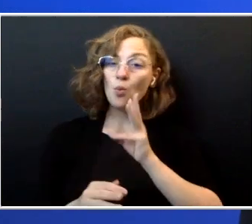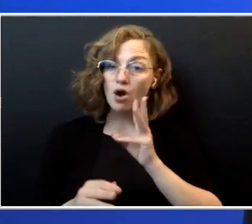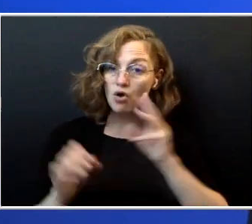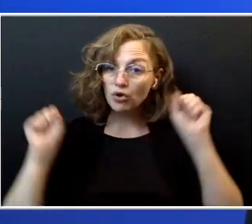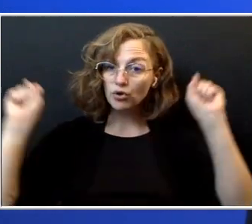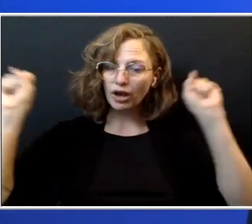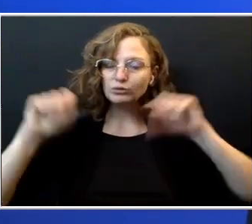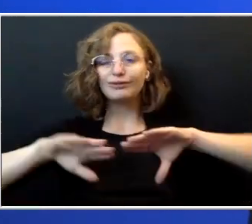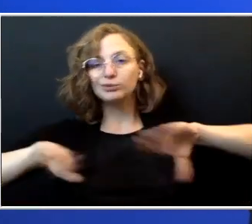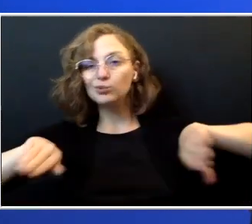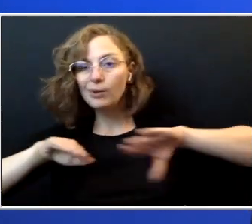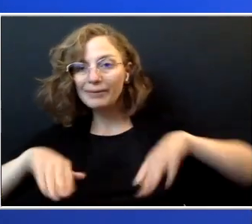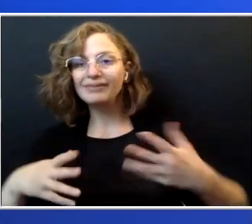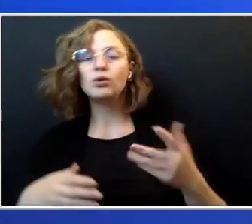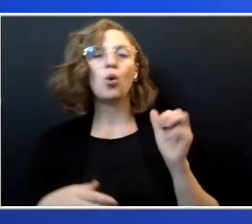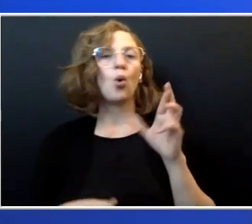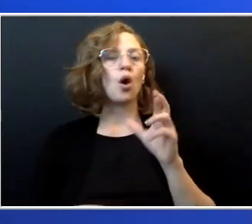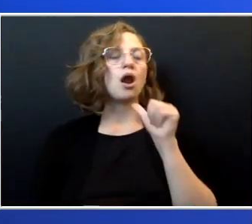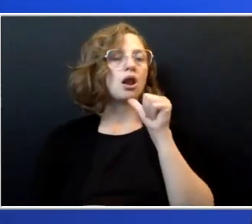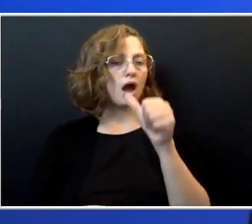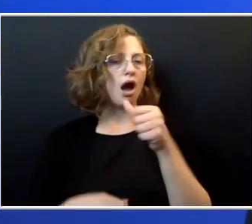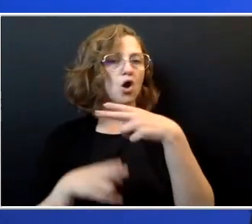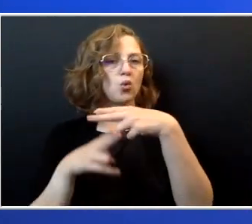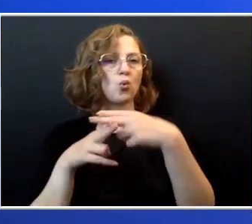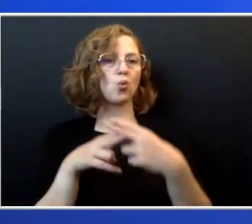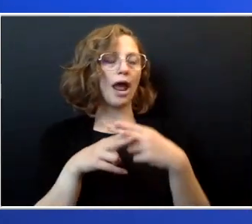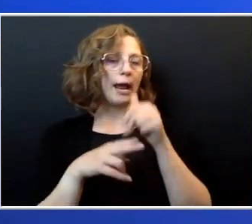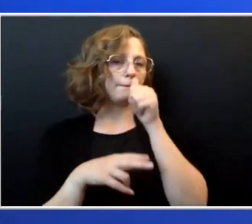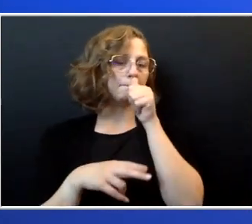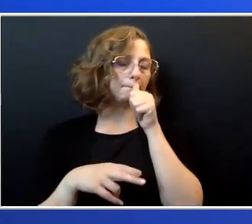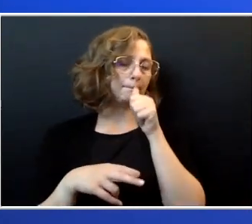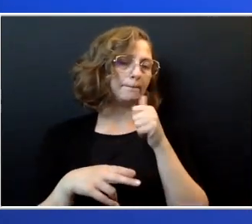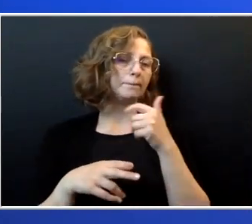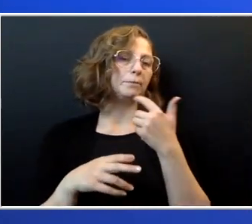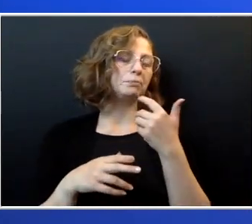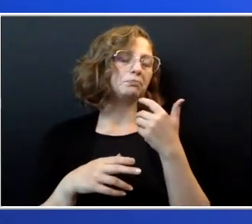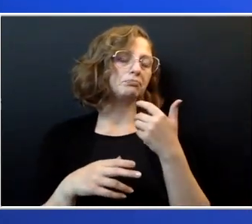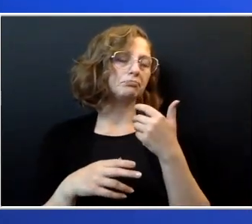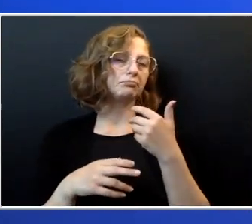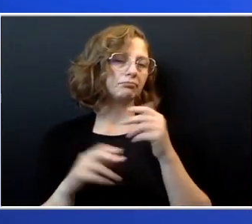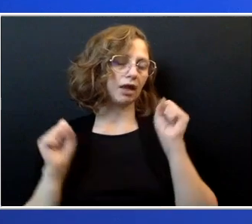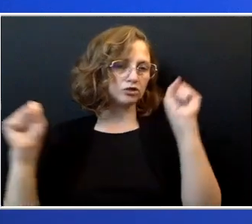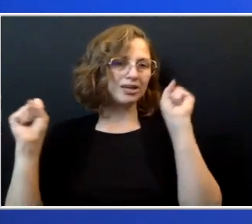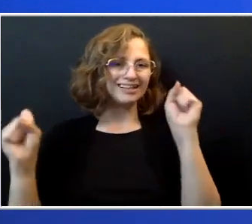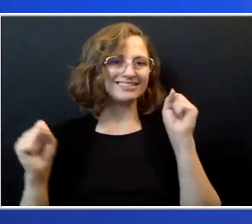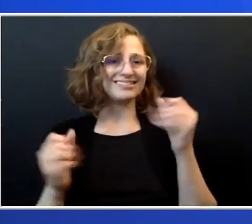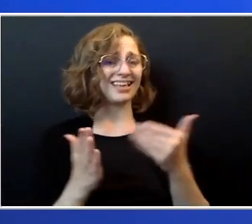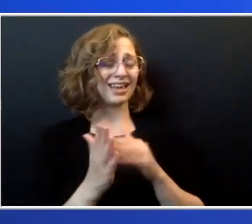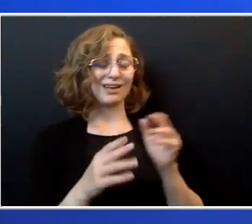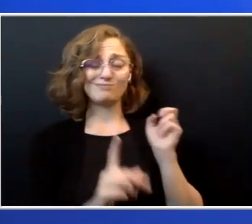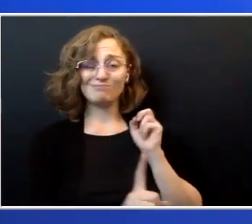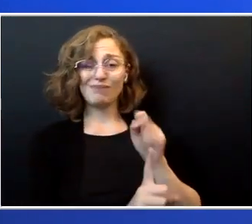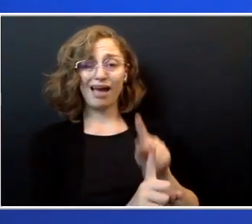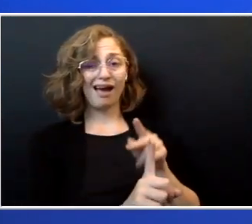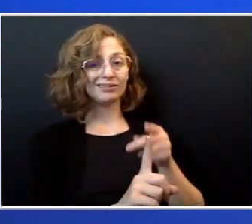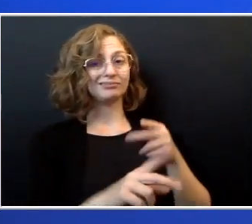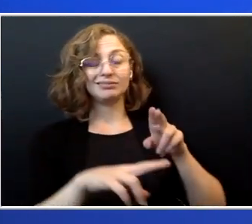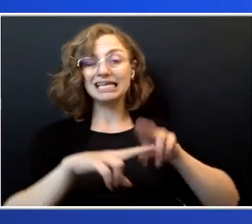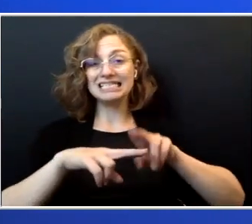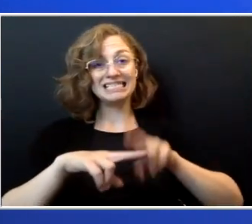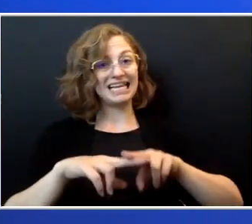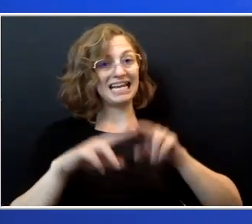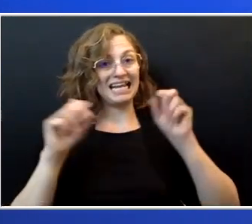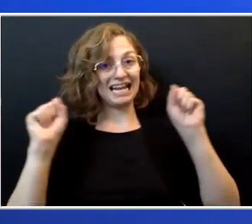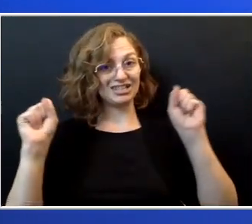help to take some of that impact off of the joints. Again, getting back to seated exercise, I've led lots of, in my time